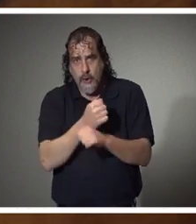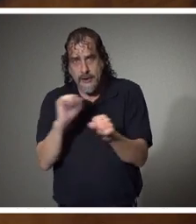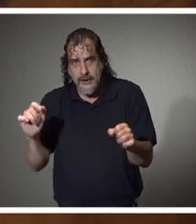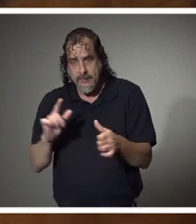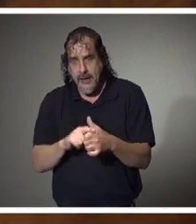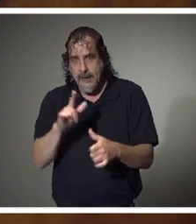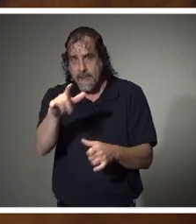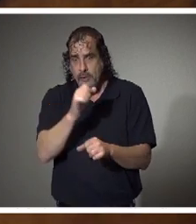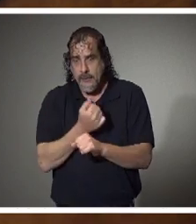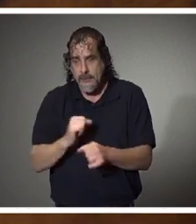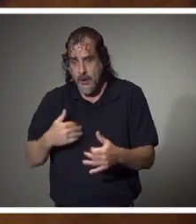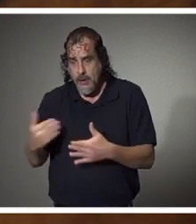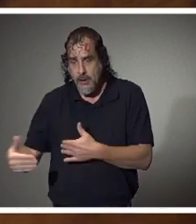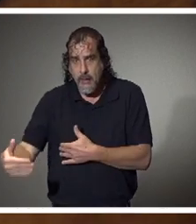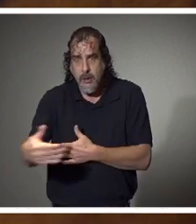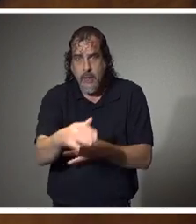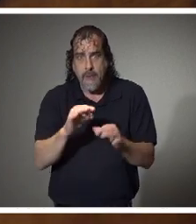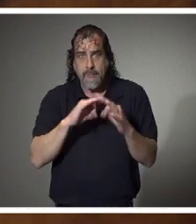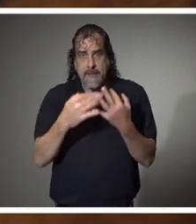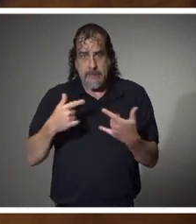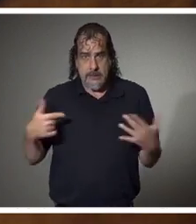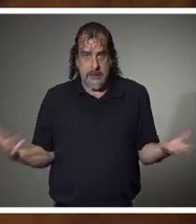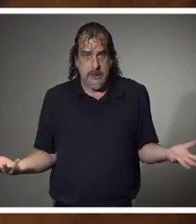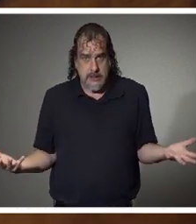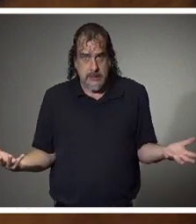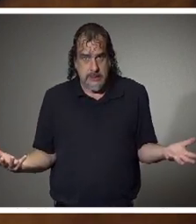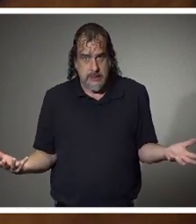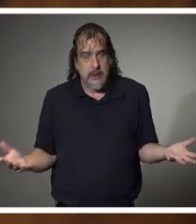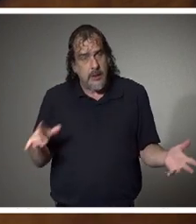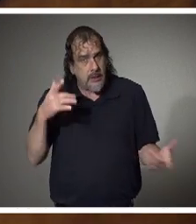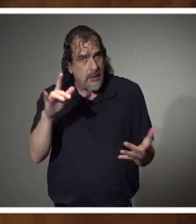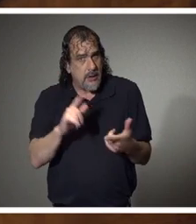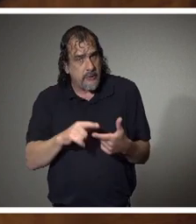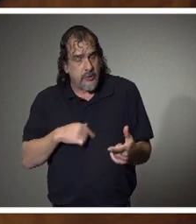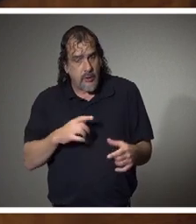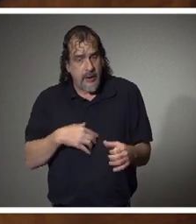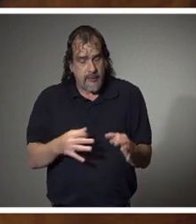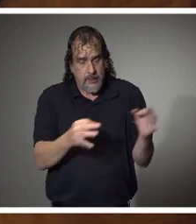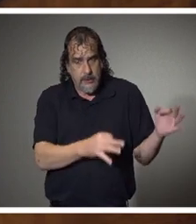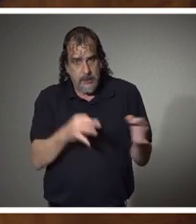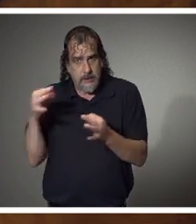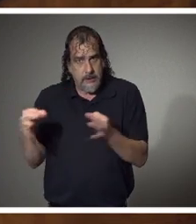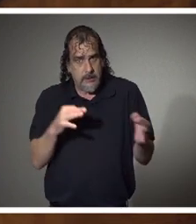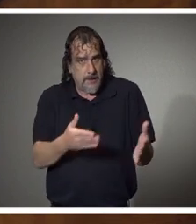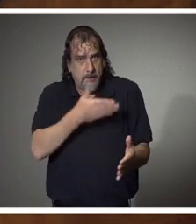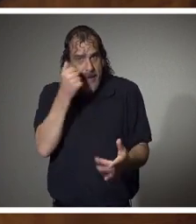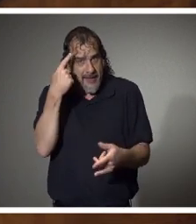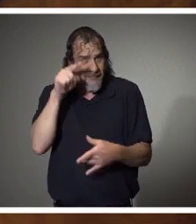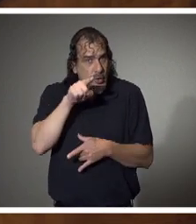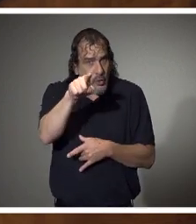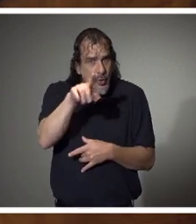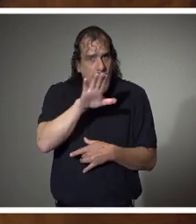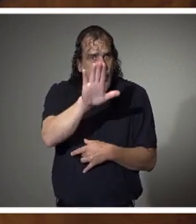the safety of your loved ones. Make the best decisions for you and your family.